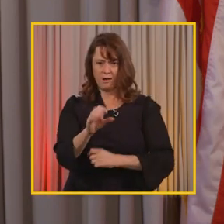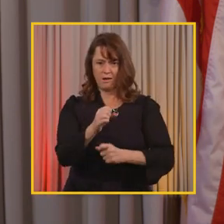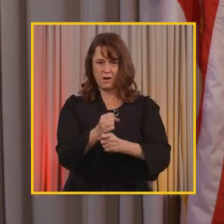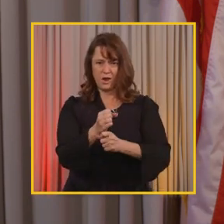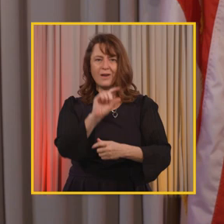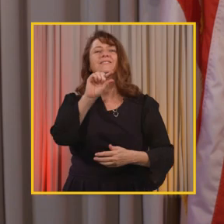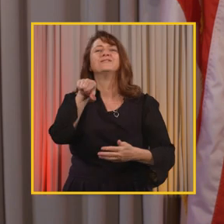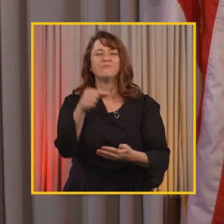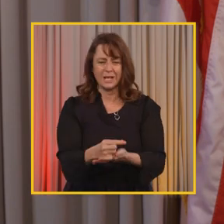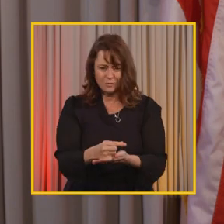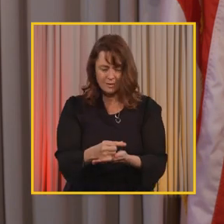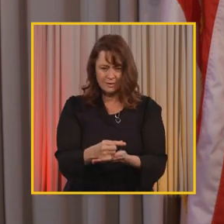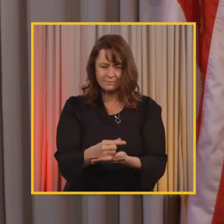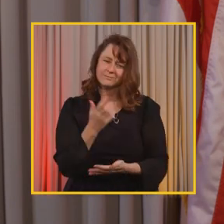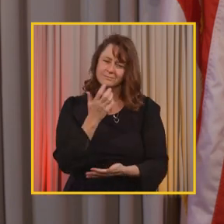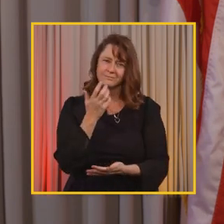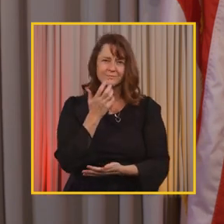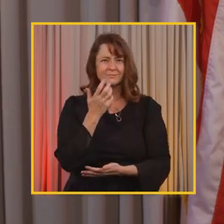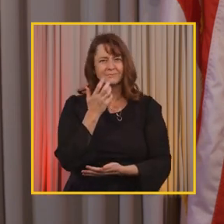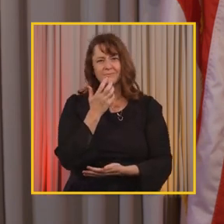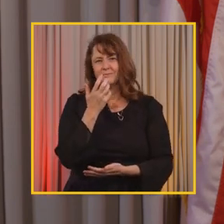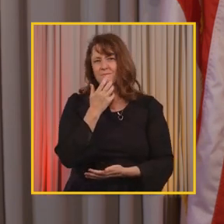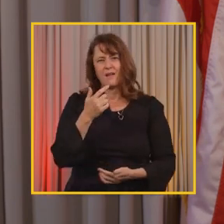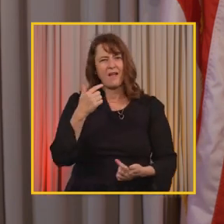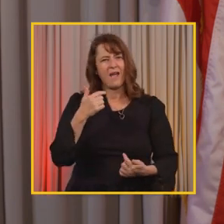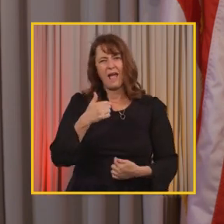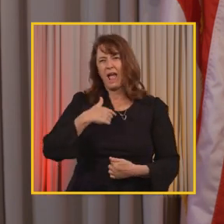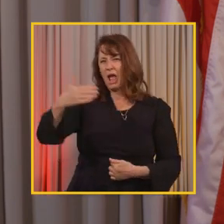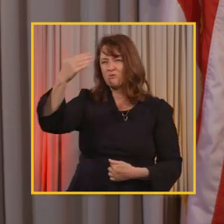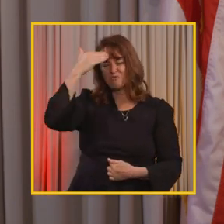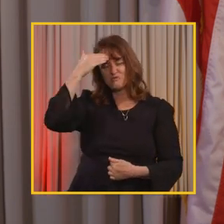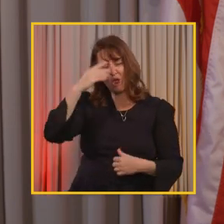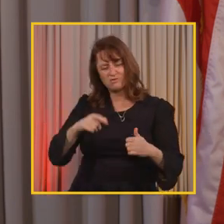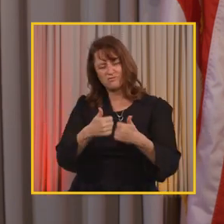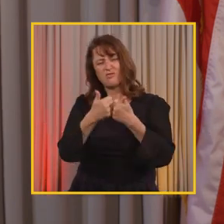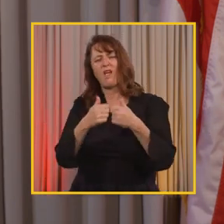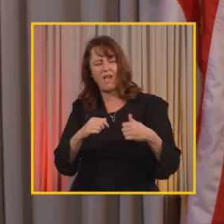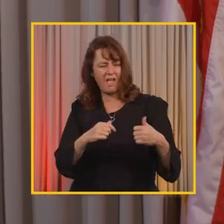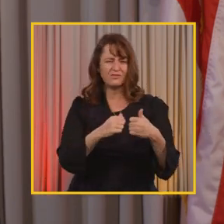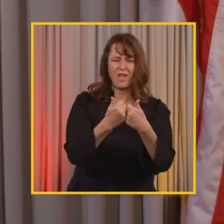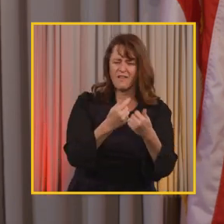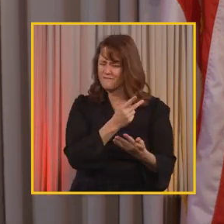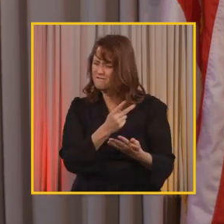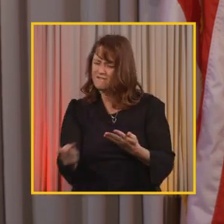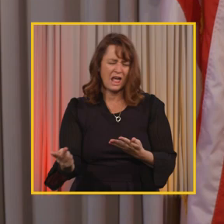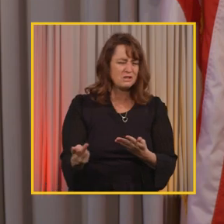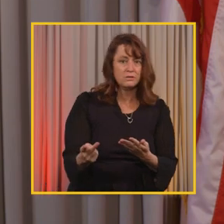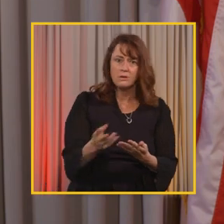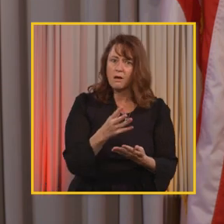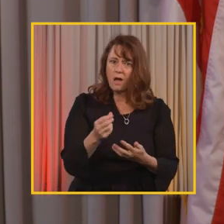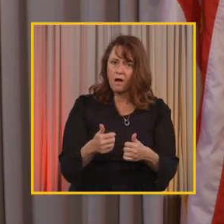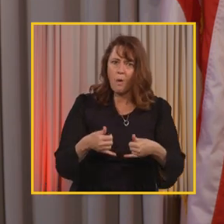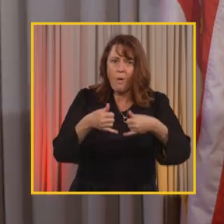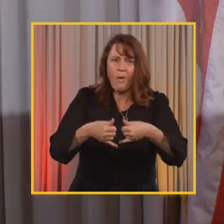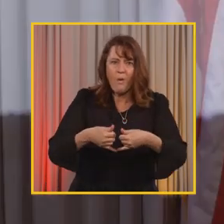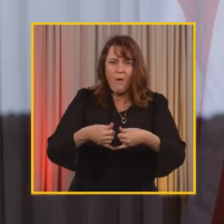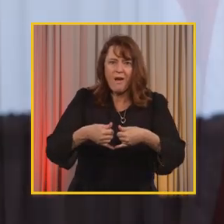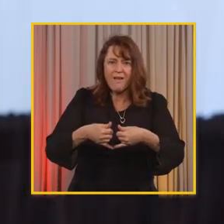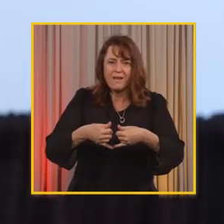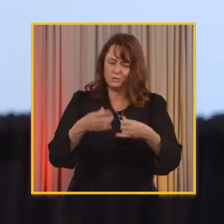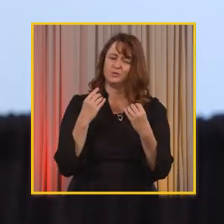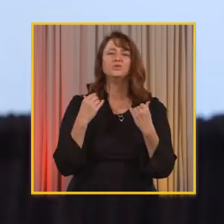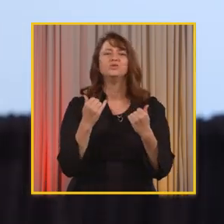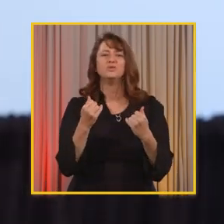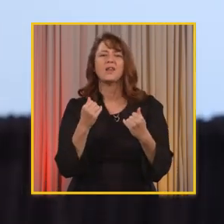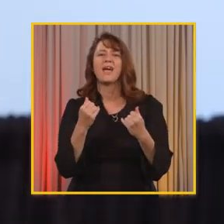struggles, failures, and awards of today's achievement. And I encourage all of you to continue on in your pursuit of higher education.